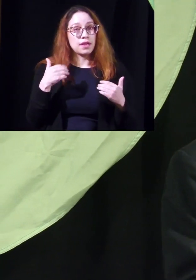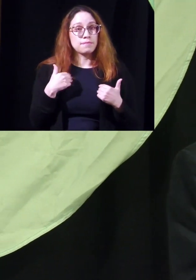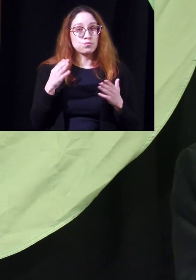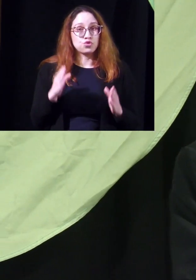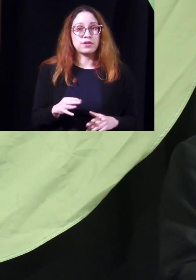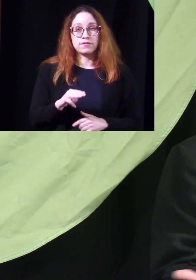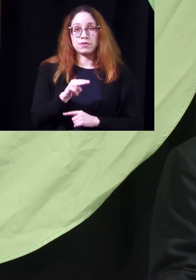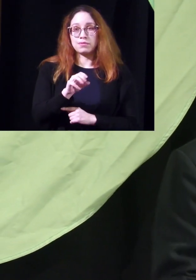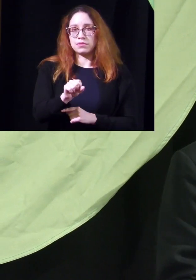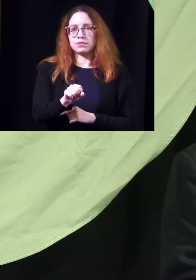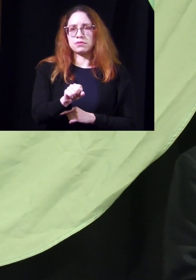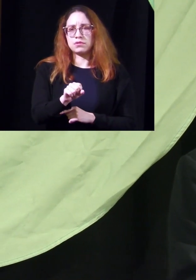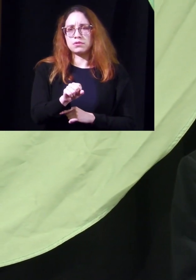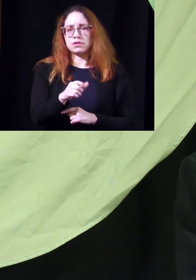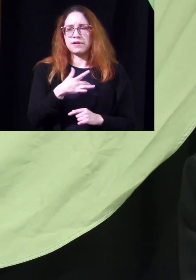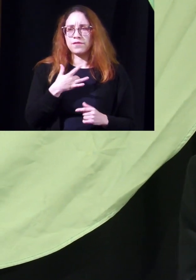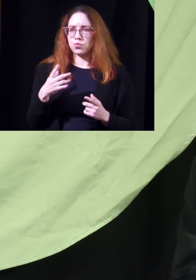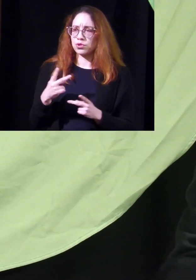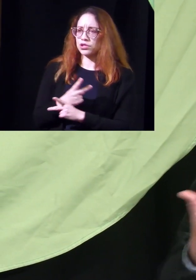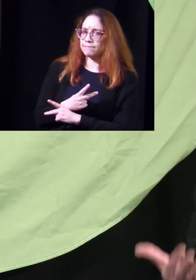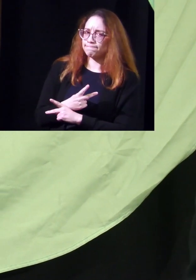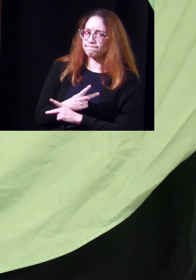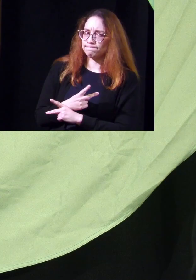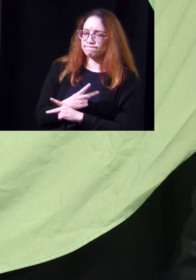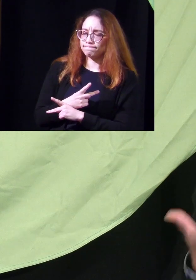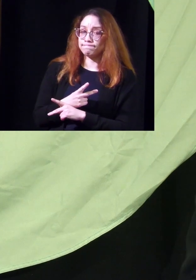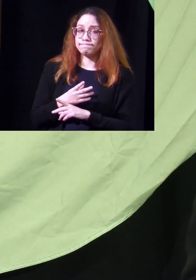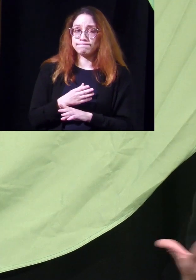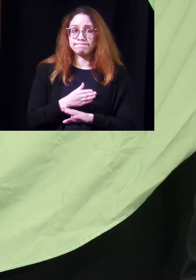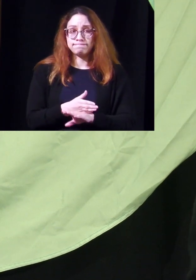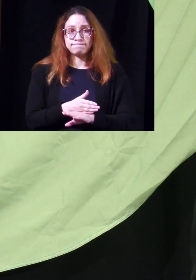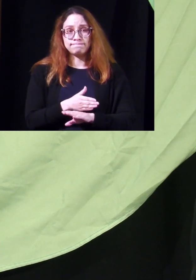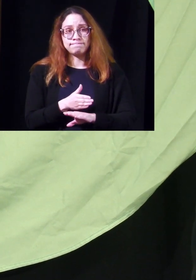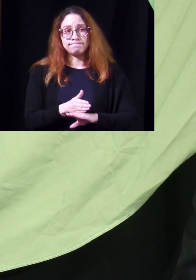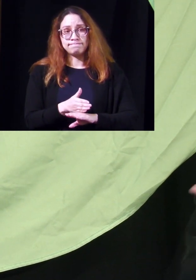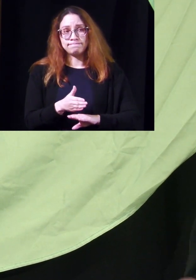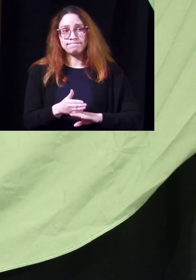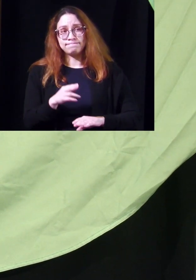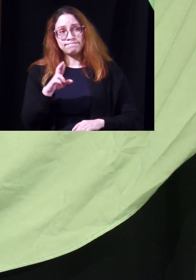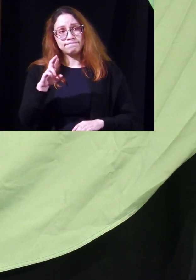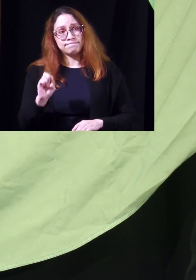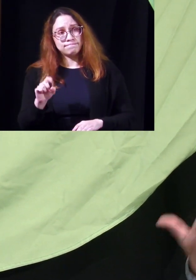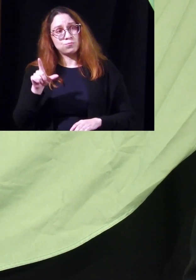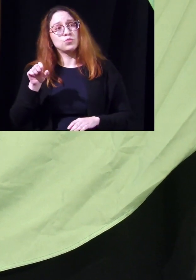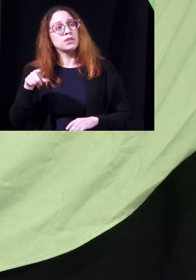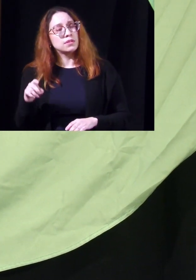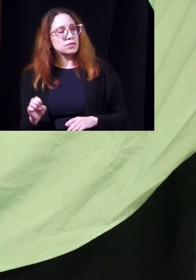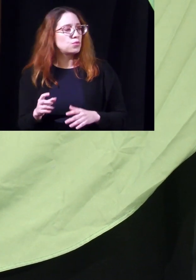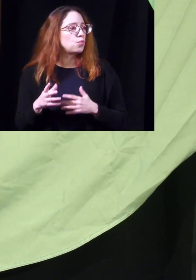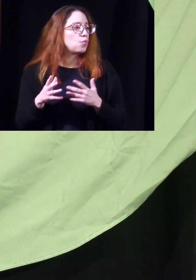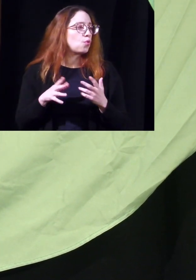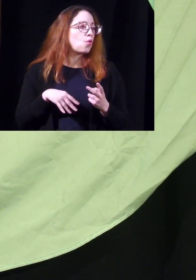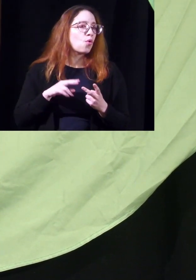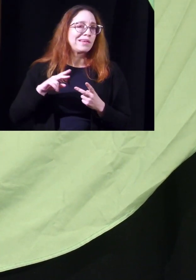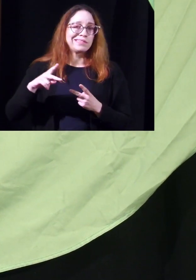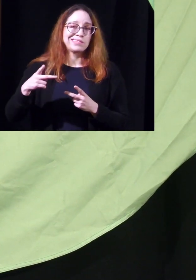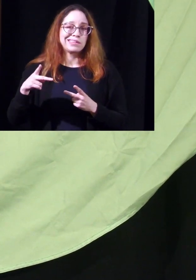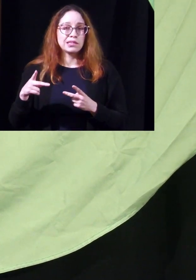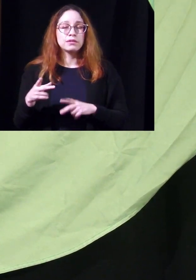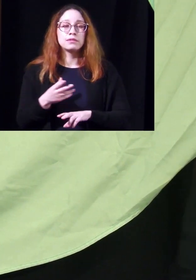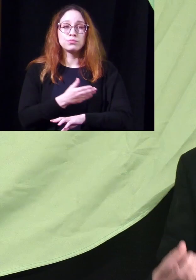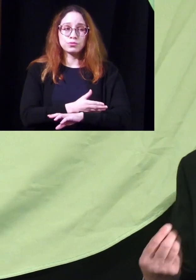MS and they're feeling worse, and they're either progressing independent of relapse activity, or they're slowing, or they're secondary